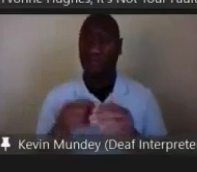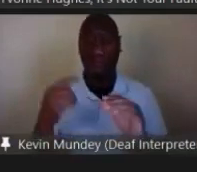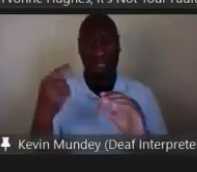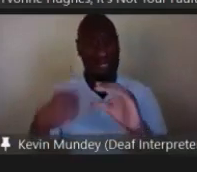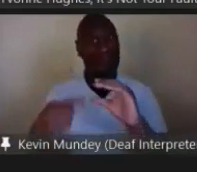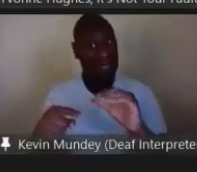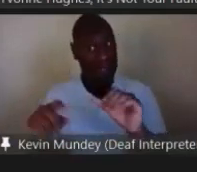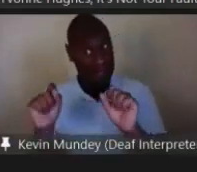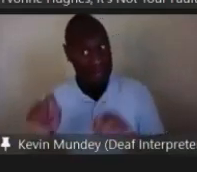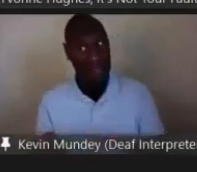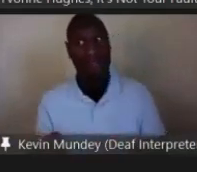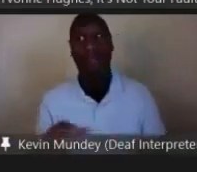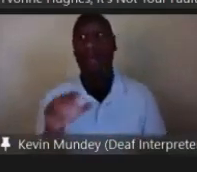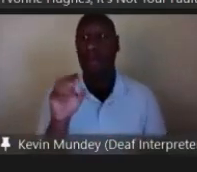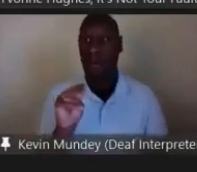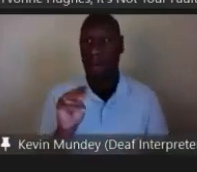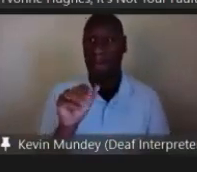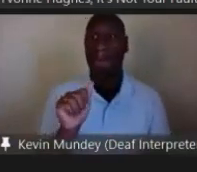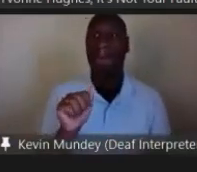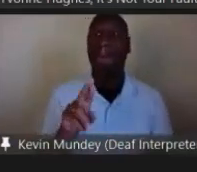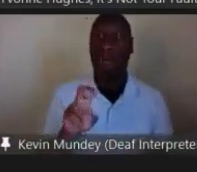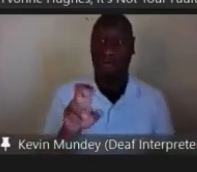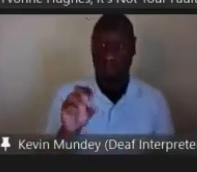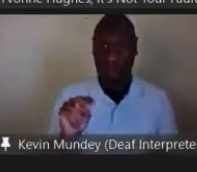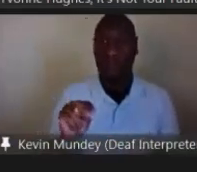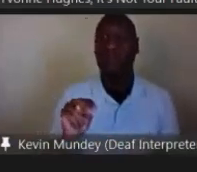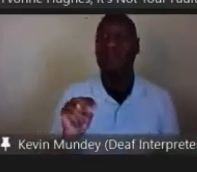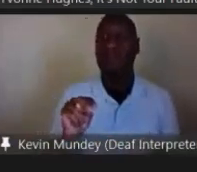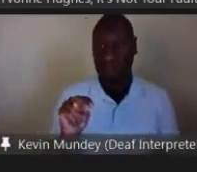Marvon, MARVON